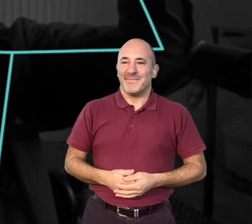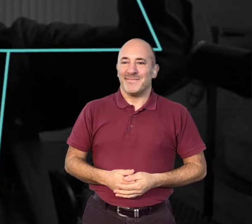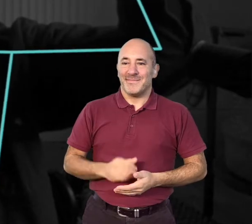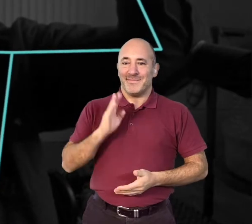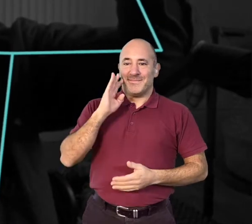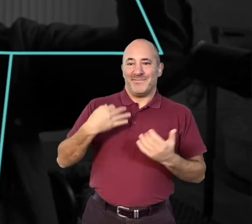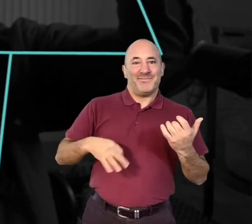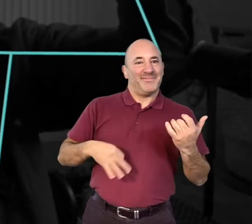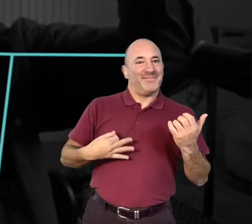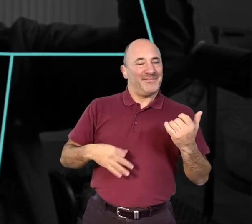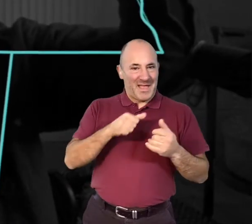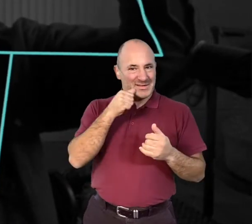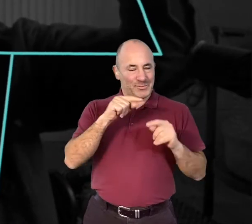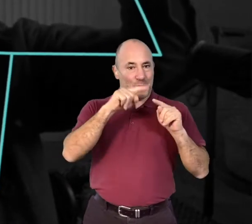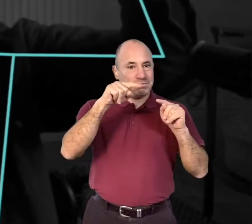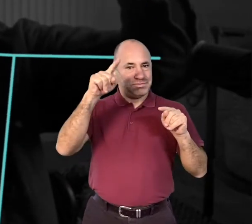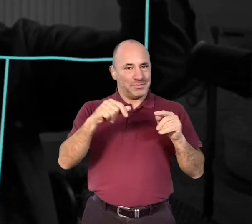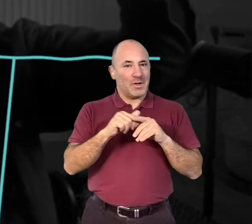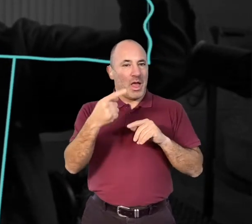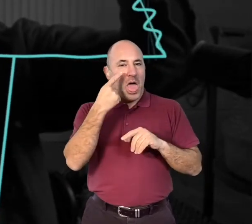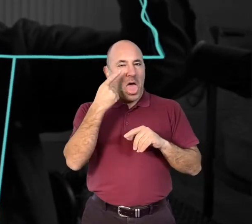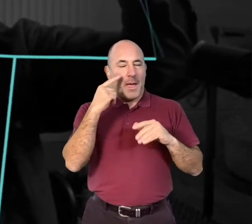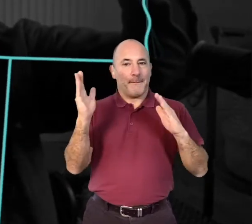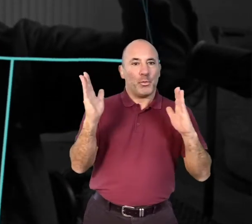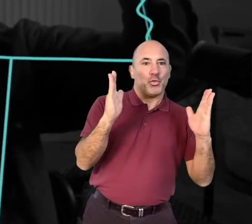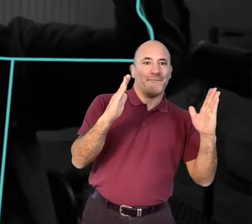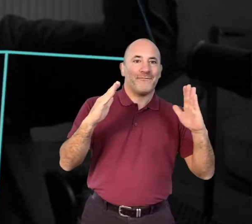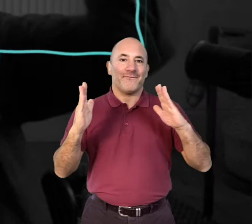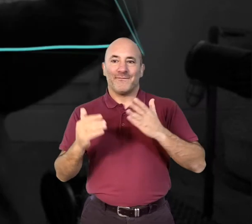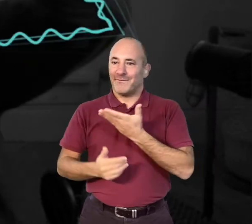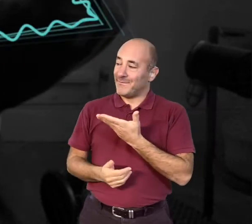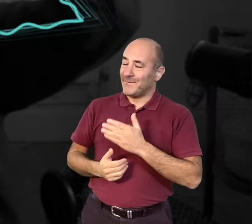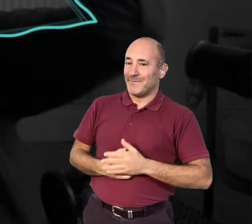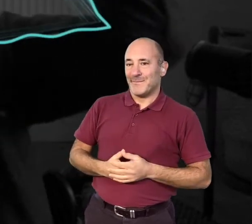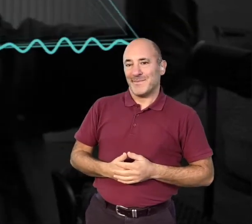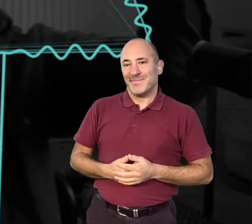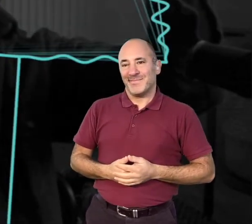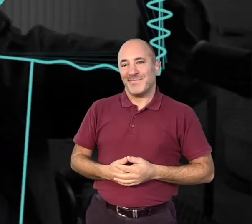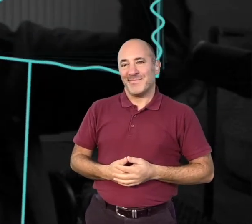Play some nice chords. So let's try maybe a little bit of a sway.